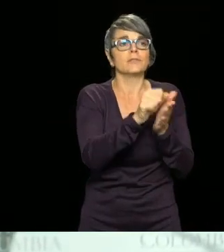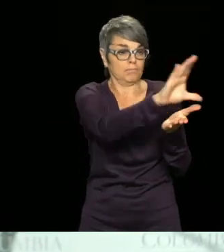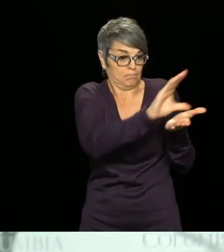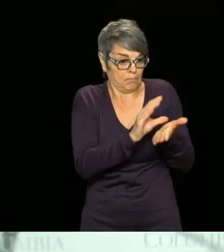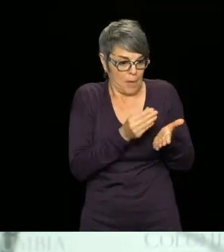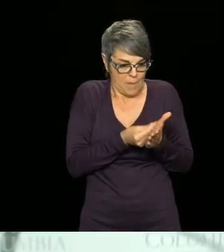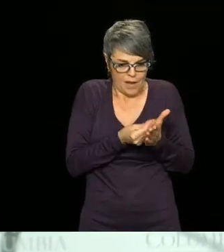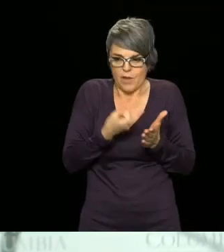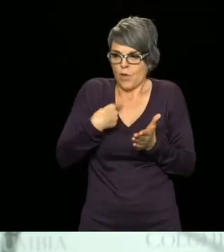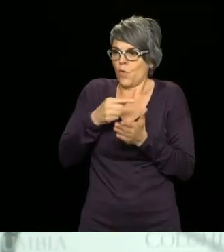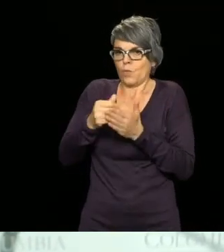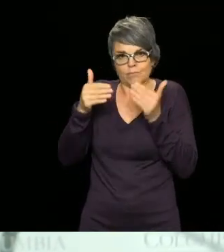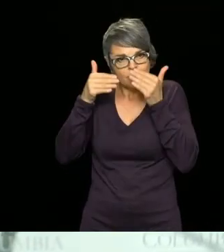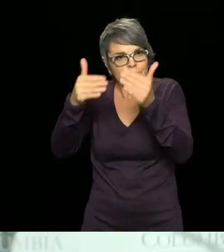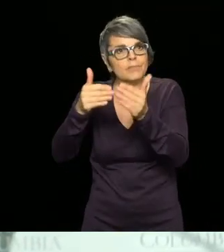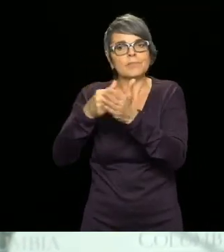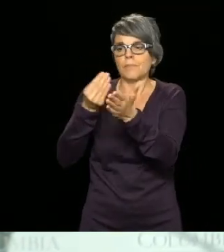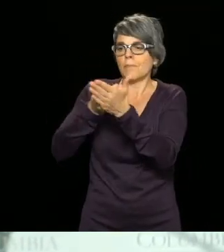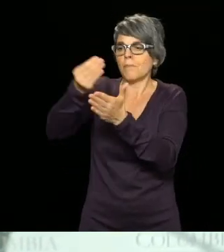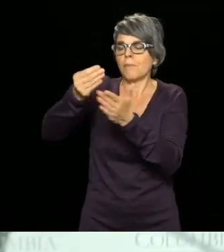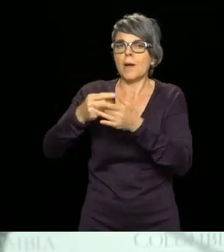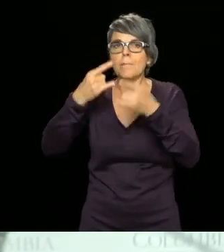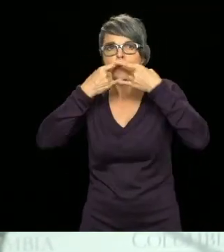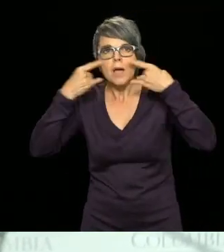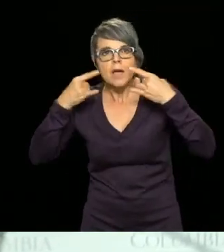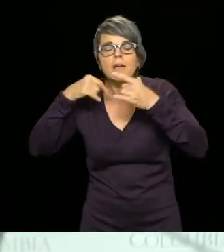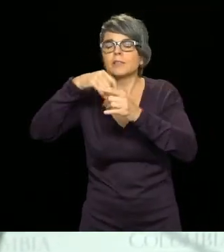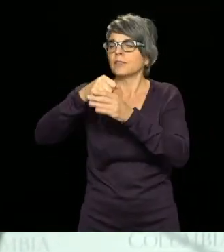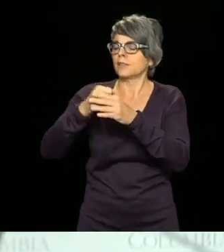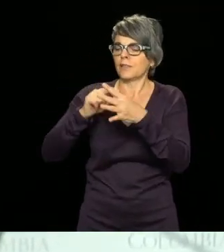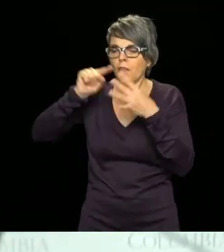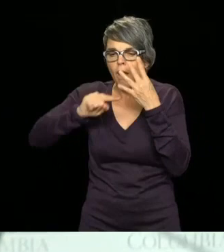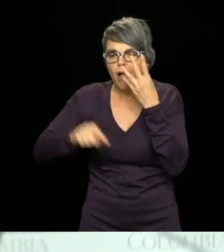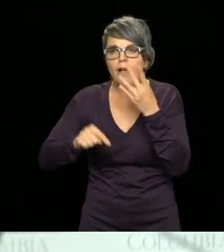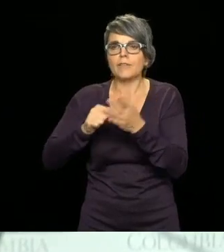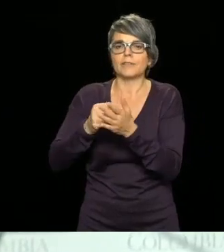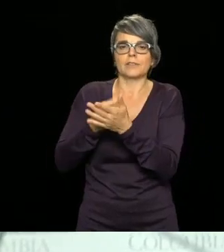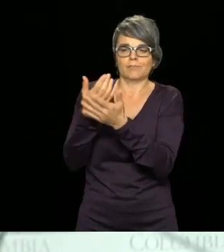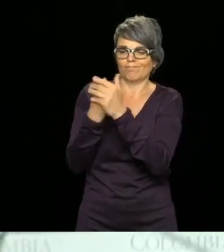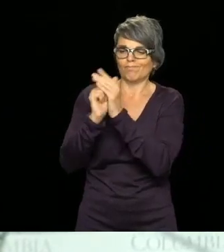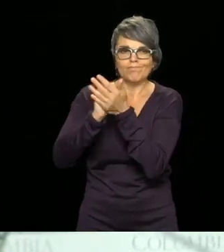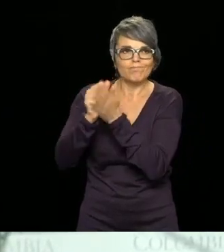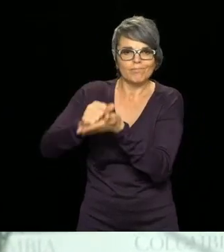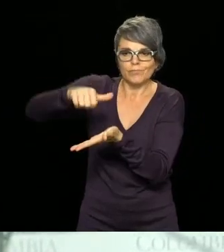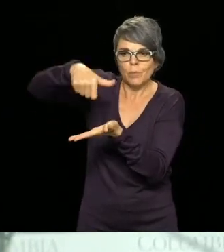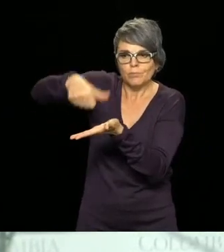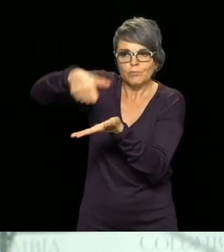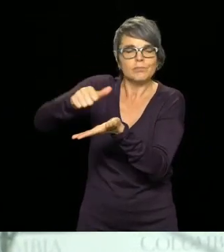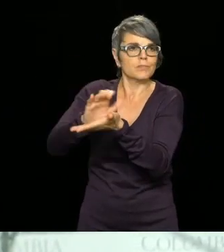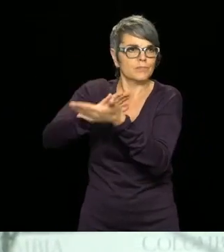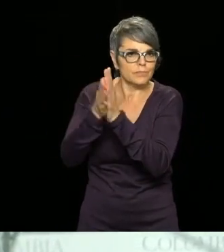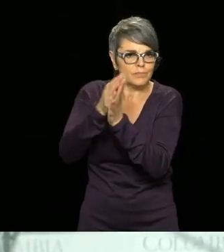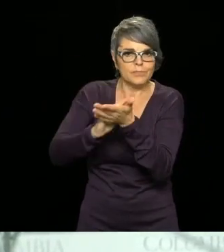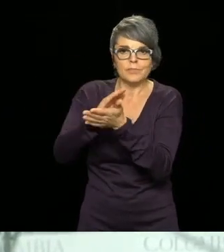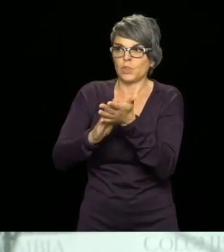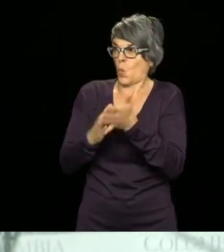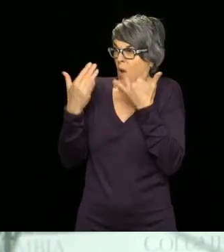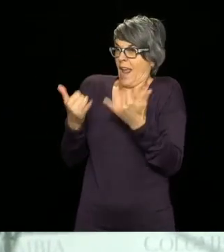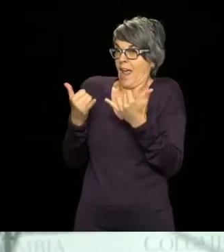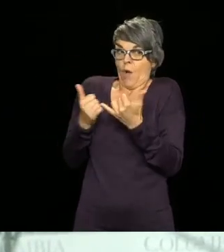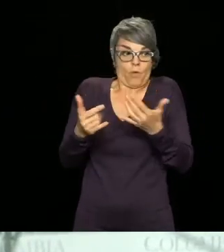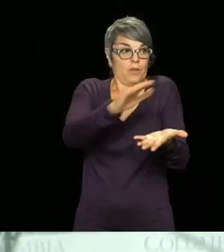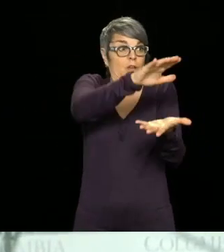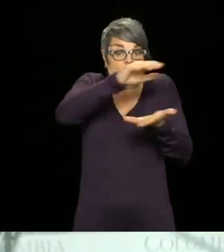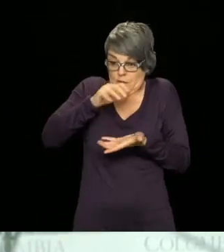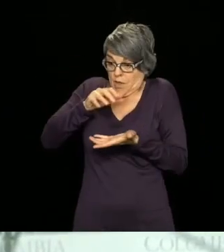and sanitizer. We also had a huge donation of PPE, and we're in the process right now of sending that out across the province. So that's